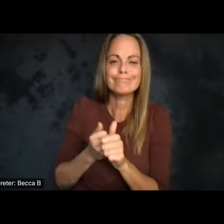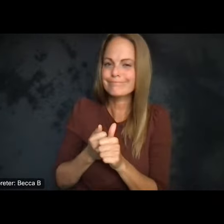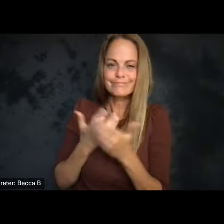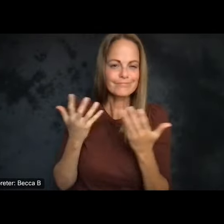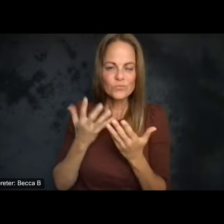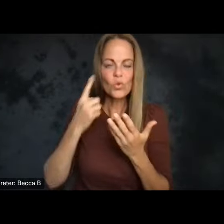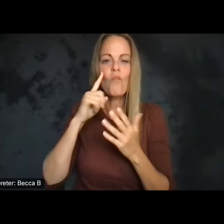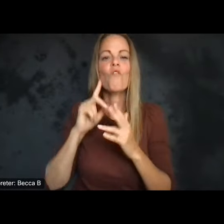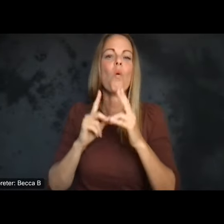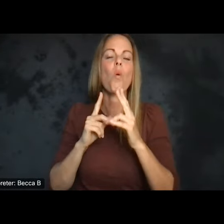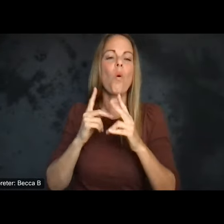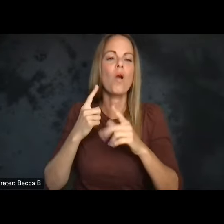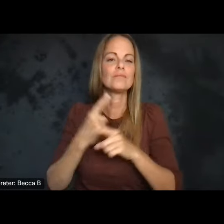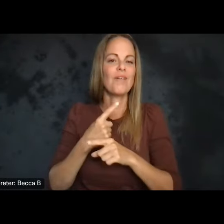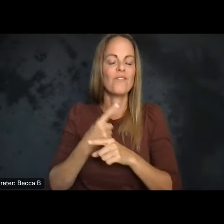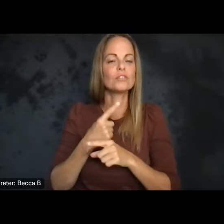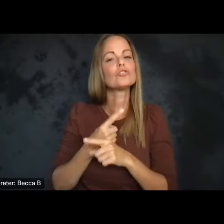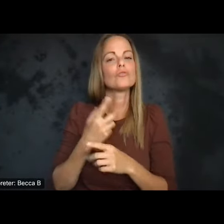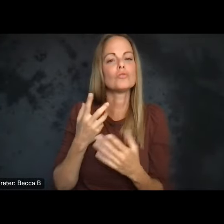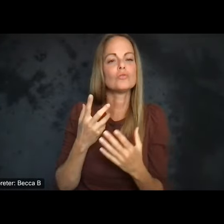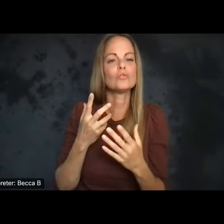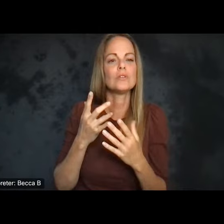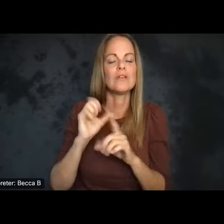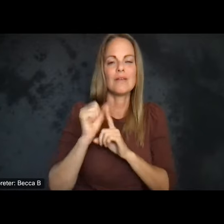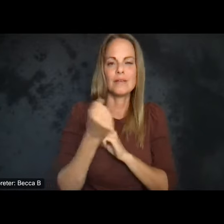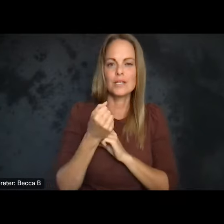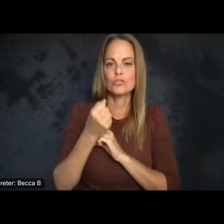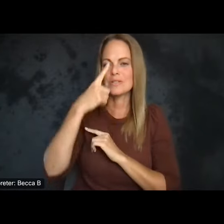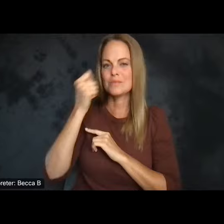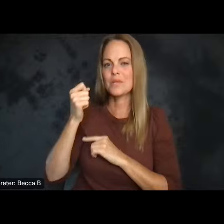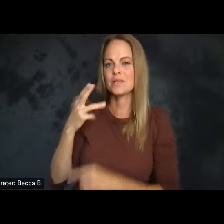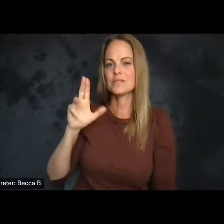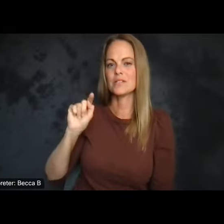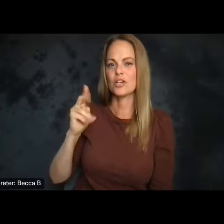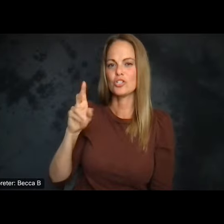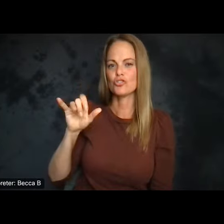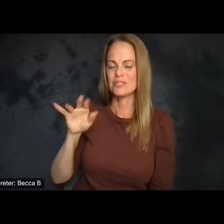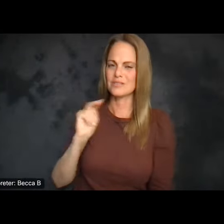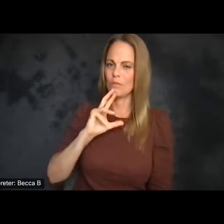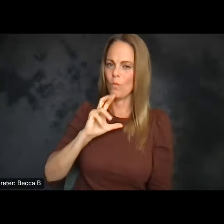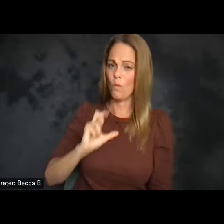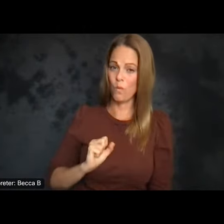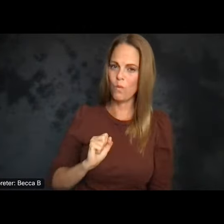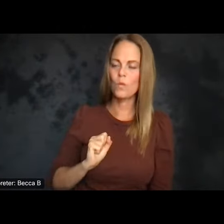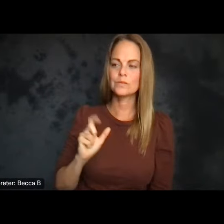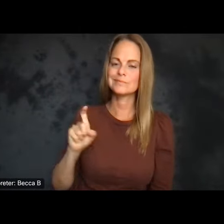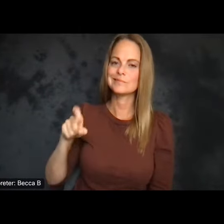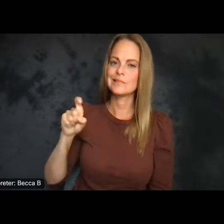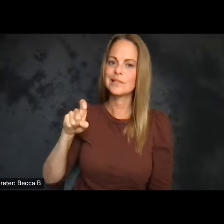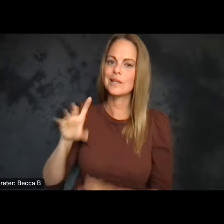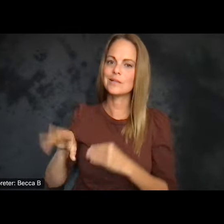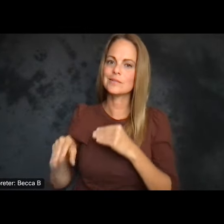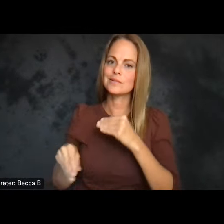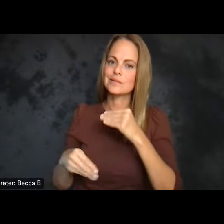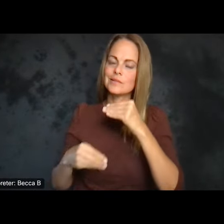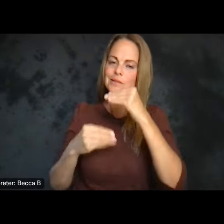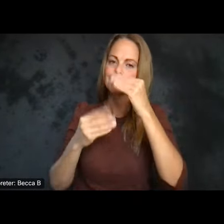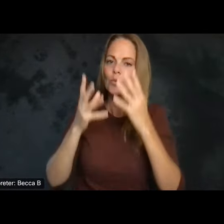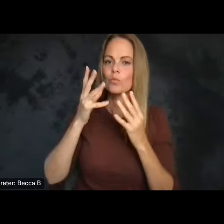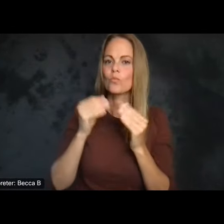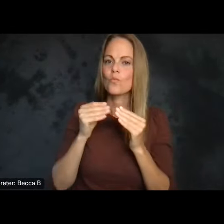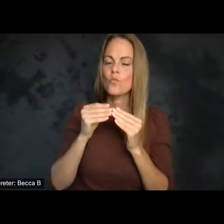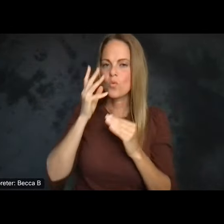With Hutchinson being as old as it is and the need in there, they'll continue to receive more of that limited pot of funds available to try